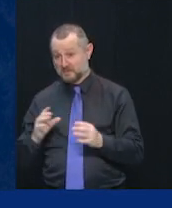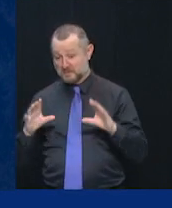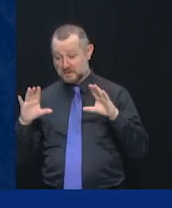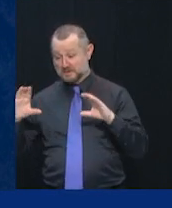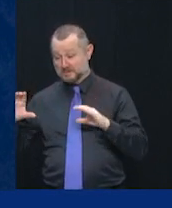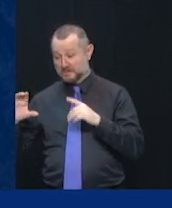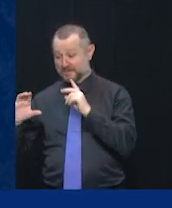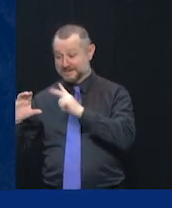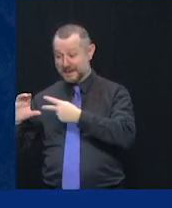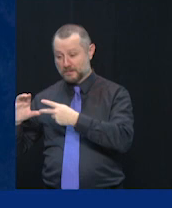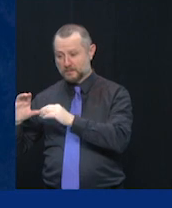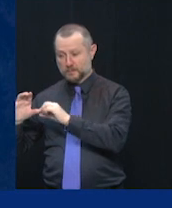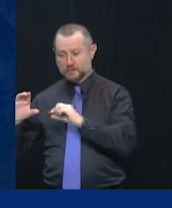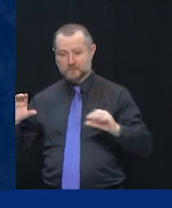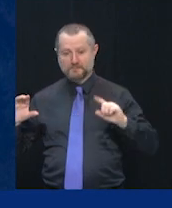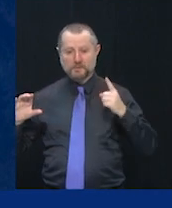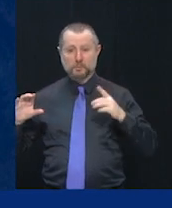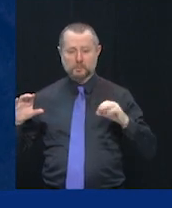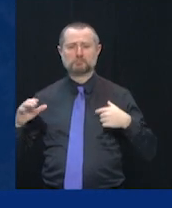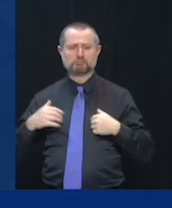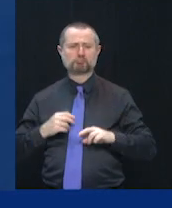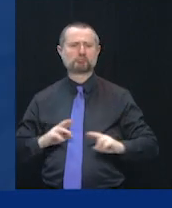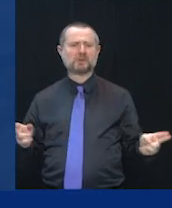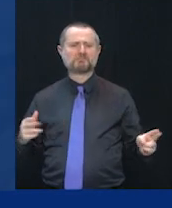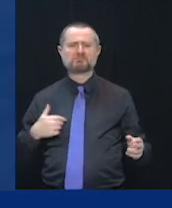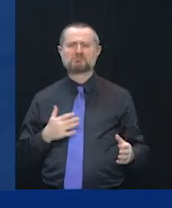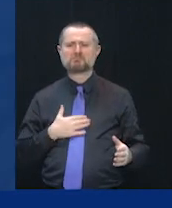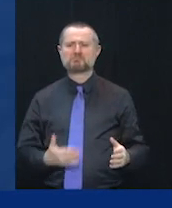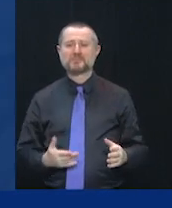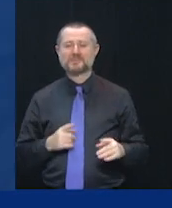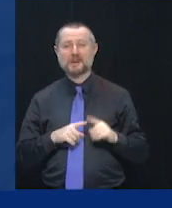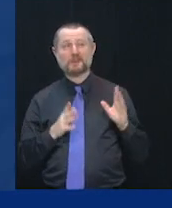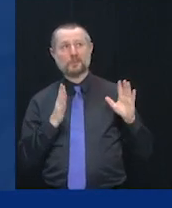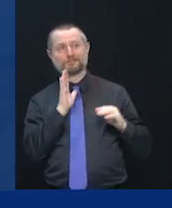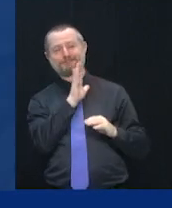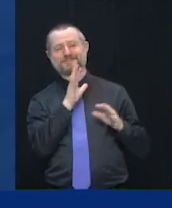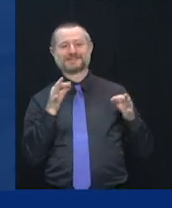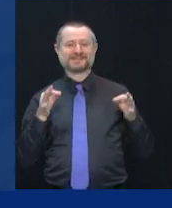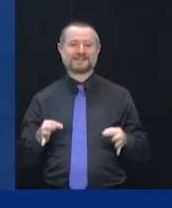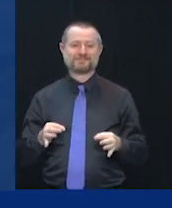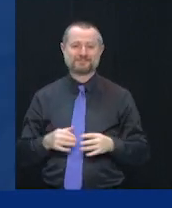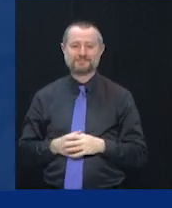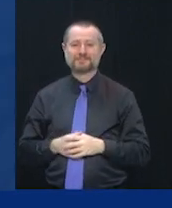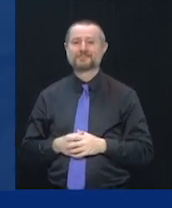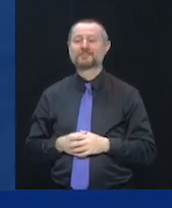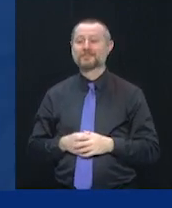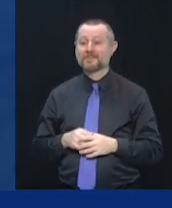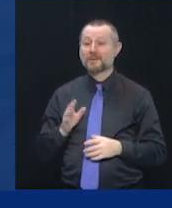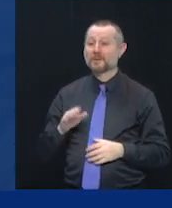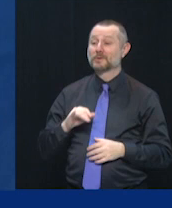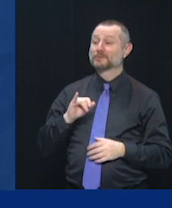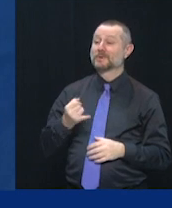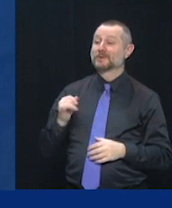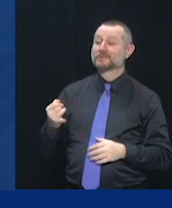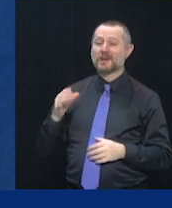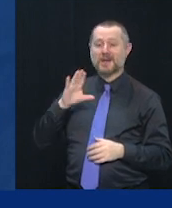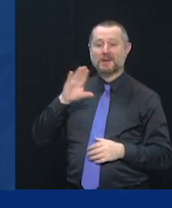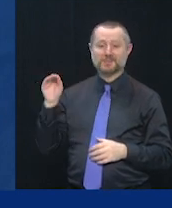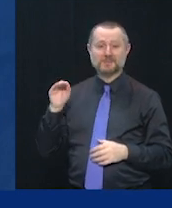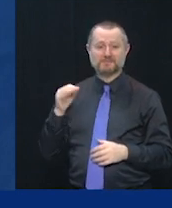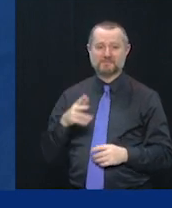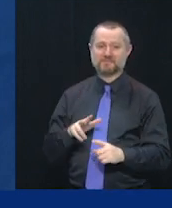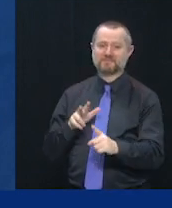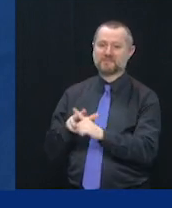able to do it. But it's a federal decision. Johnson & Johnson filed for an emergency